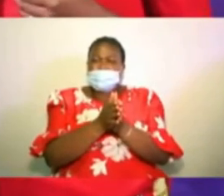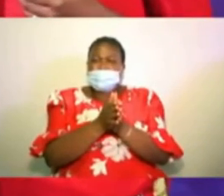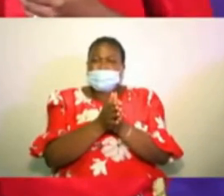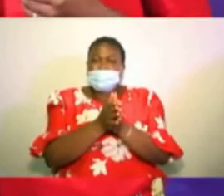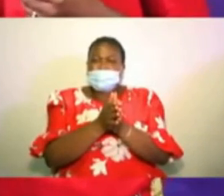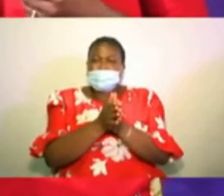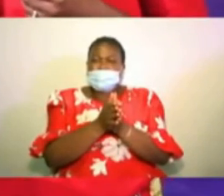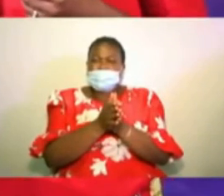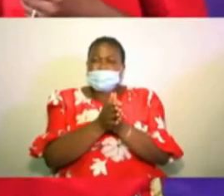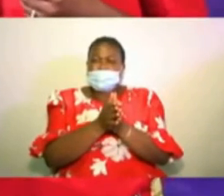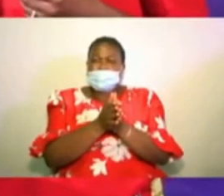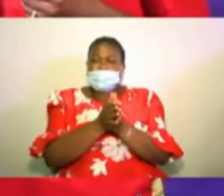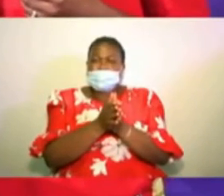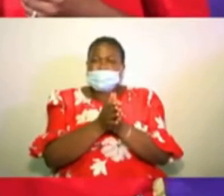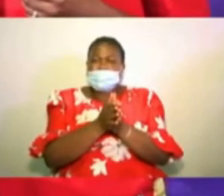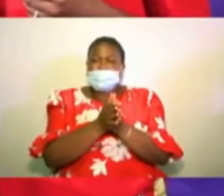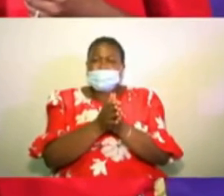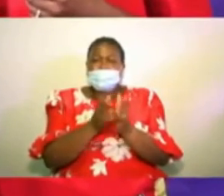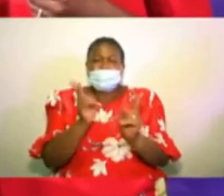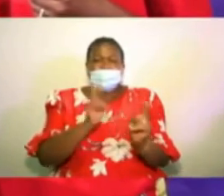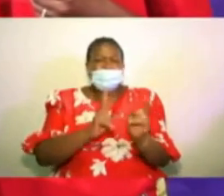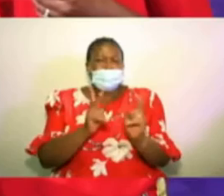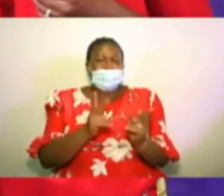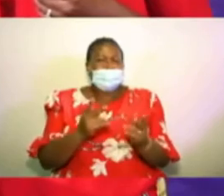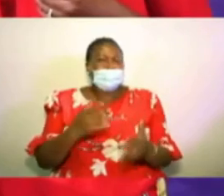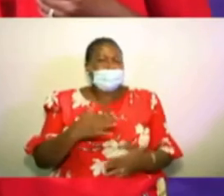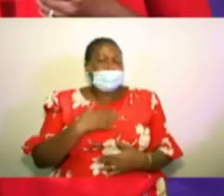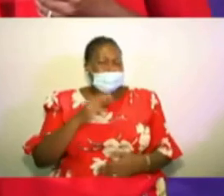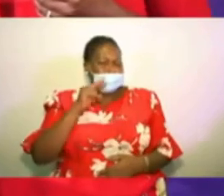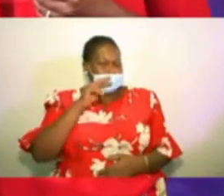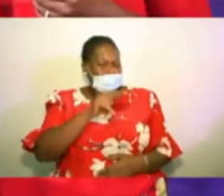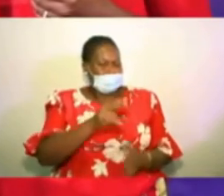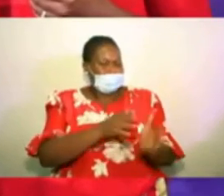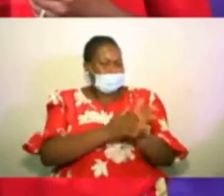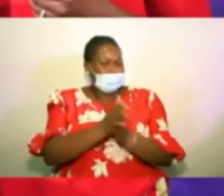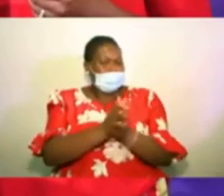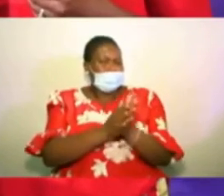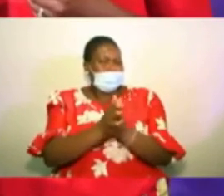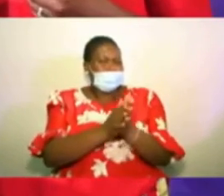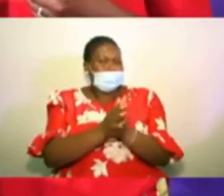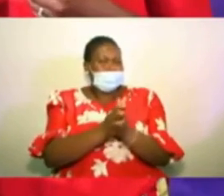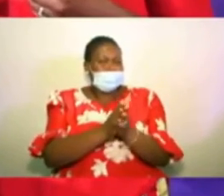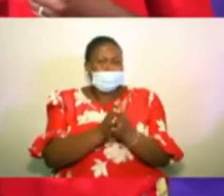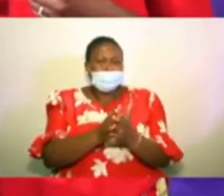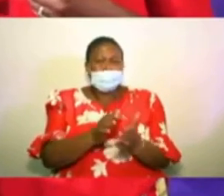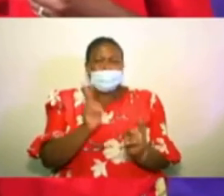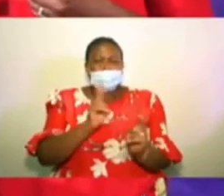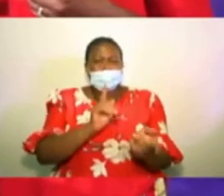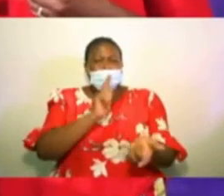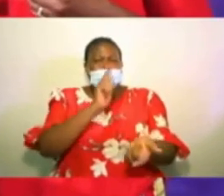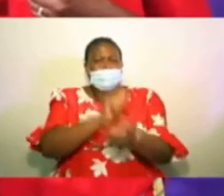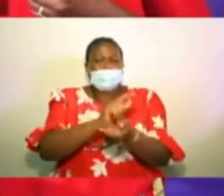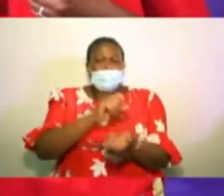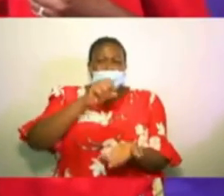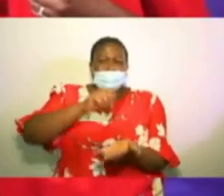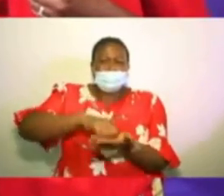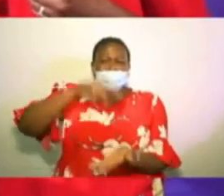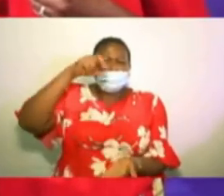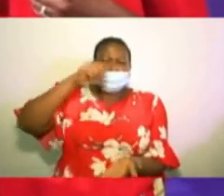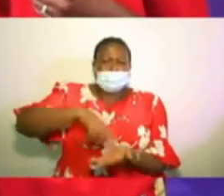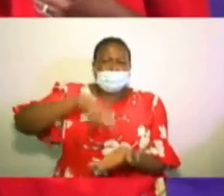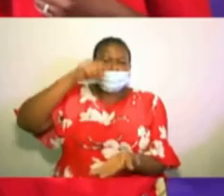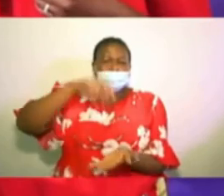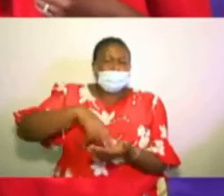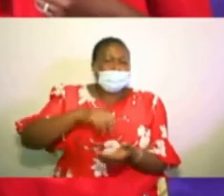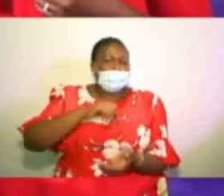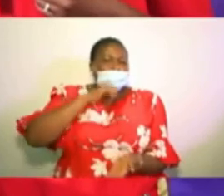Not excited in the sense that everybody seeing that person may be happy and jumping up and down. No, but that he's getting